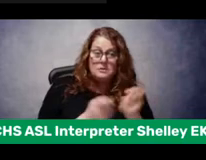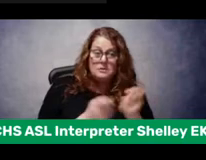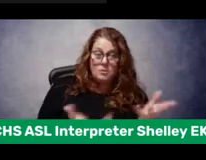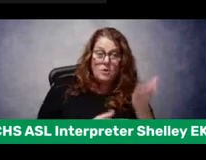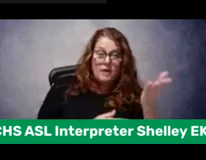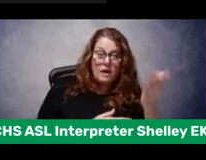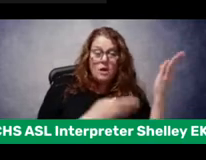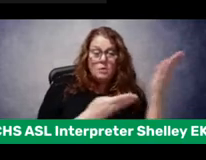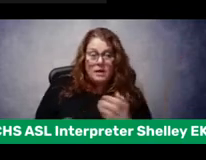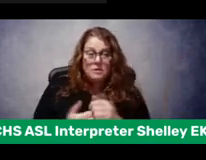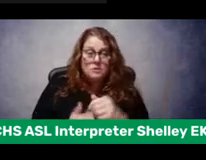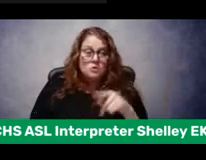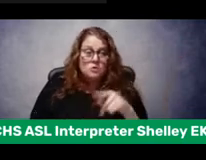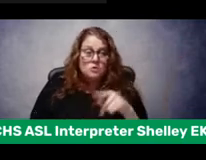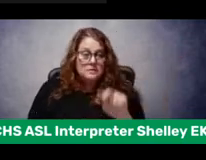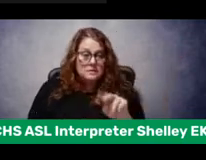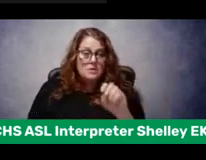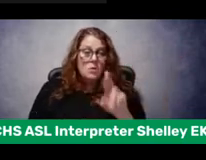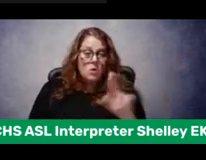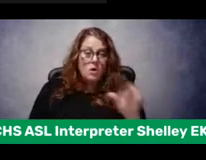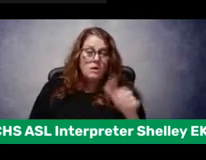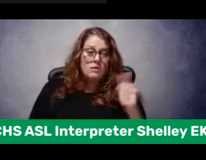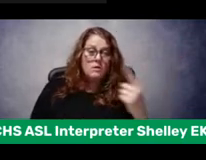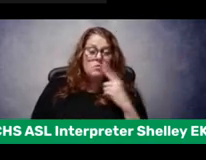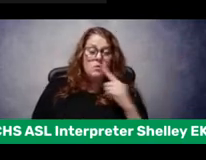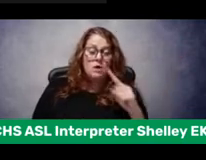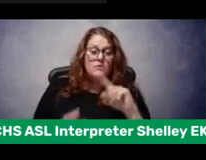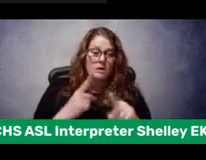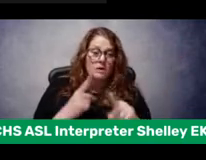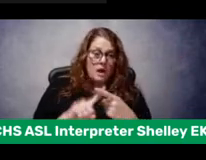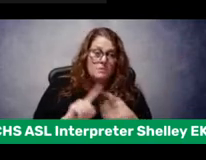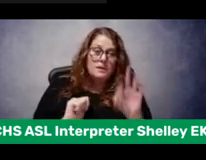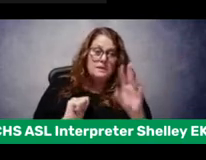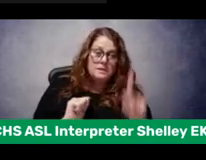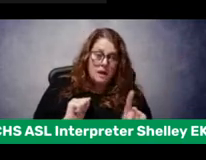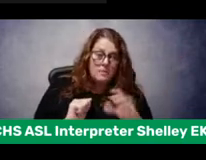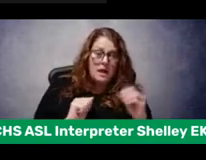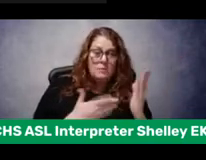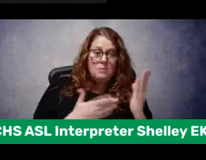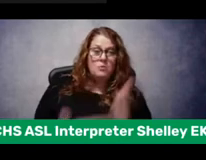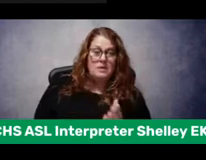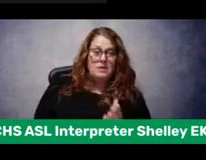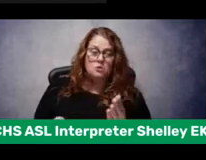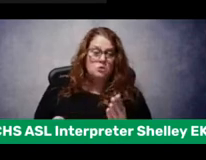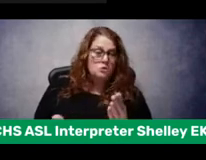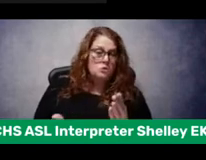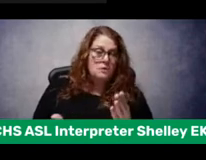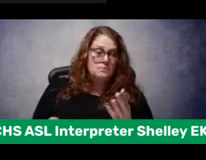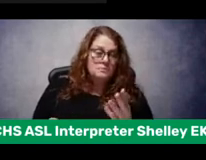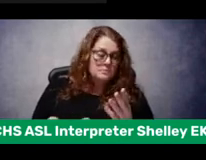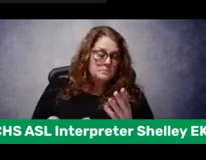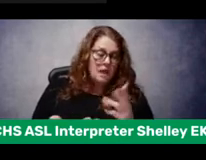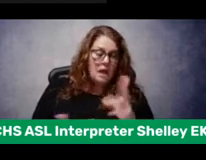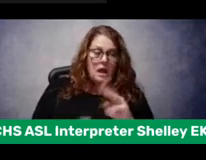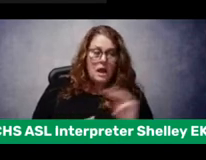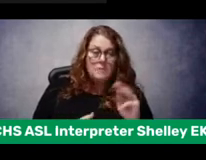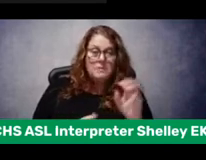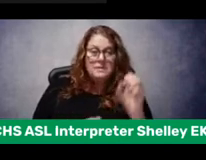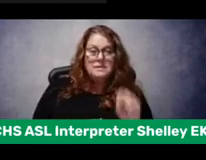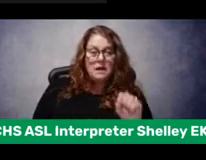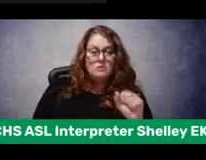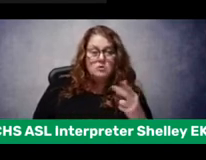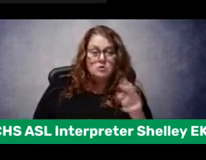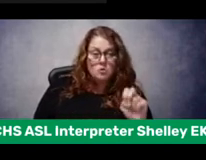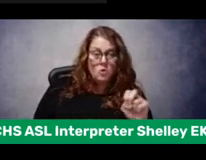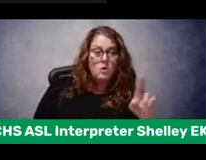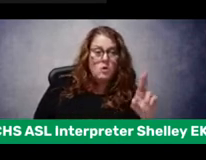taking it down to Pilsen, where then another one of our comrades picks it up and takes it down to South Shore or